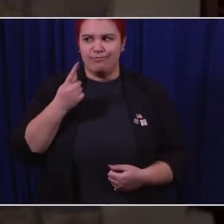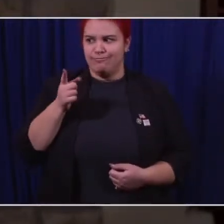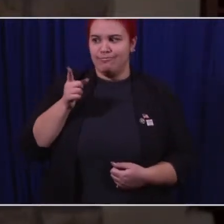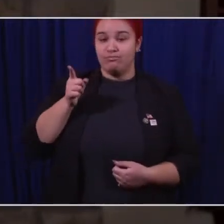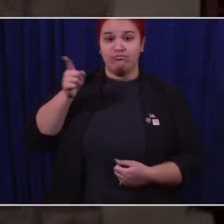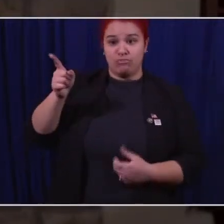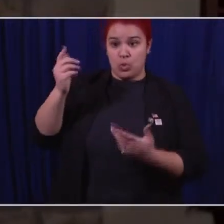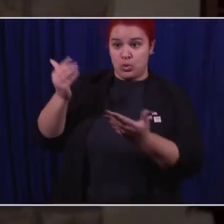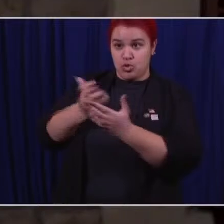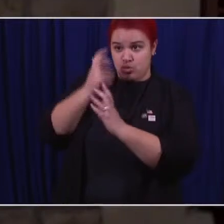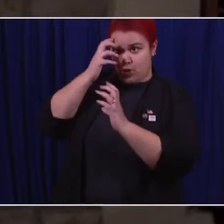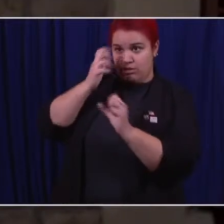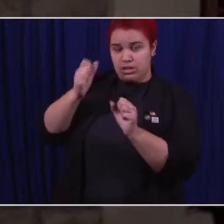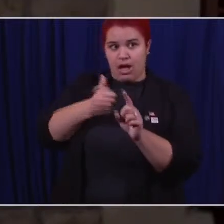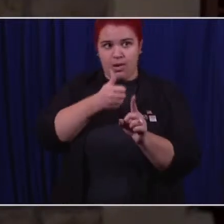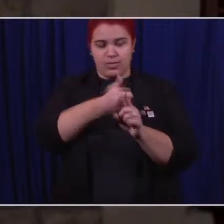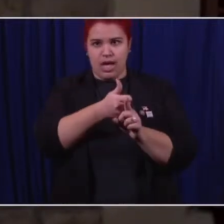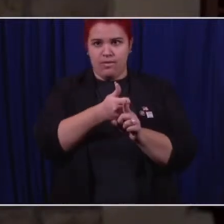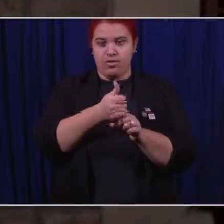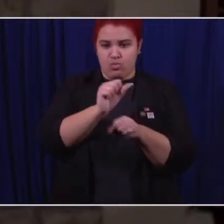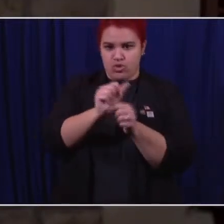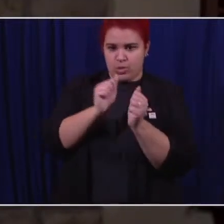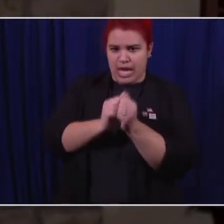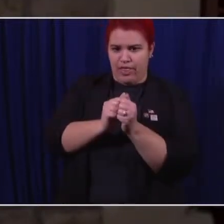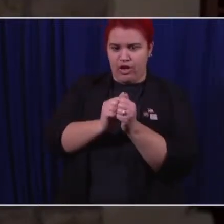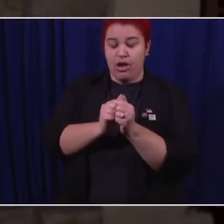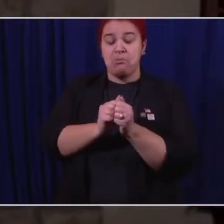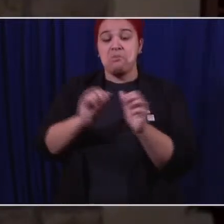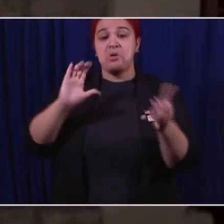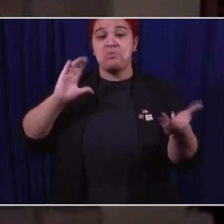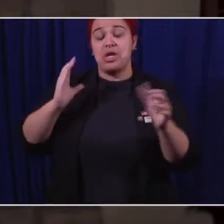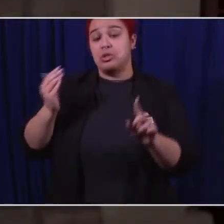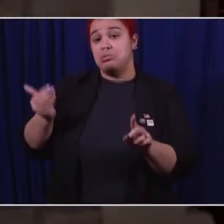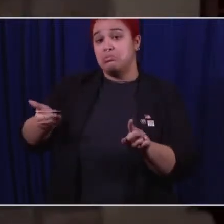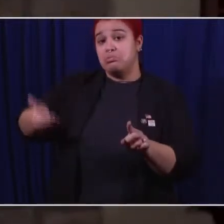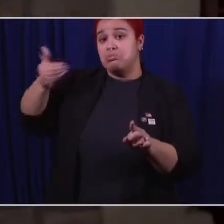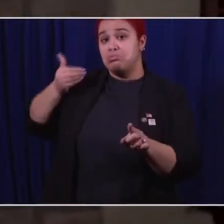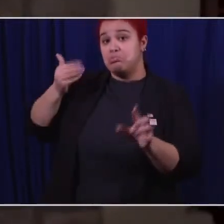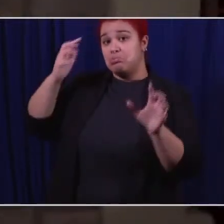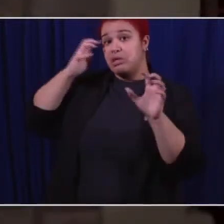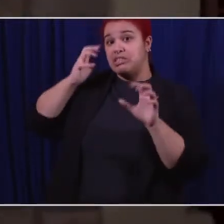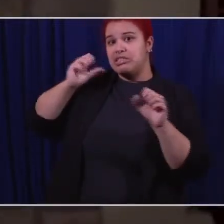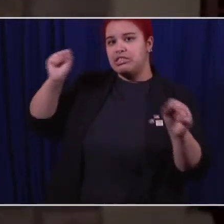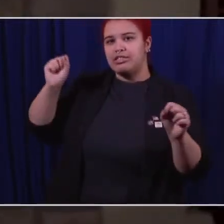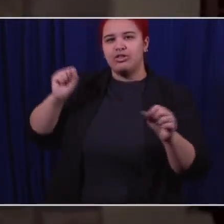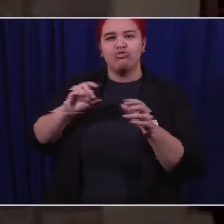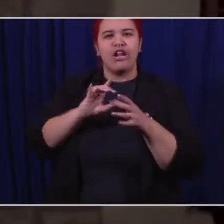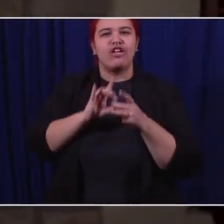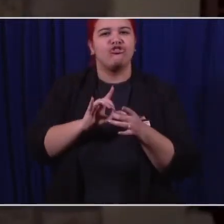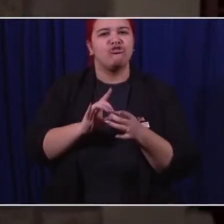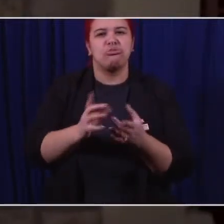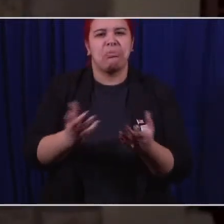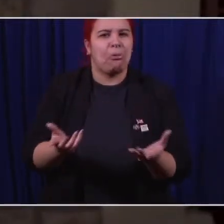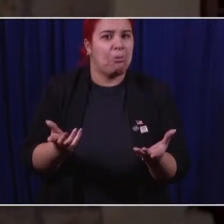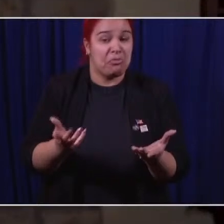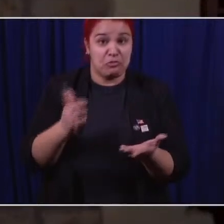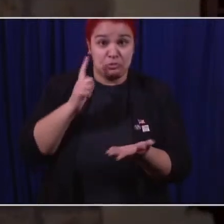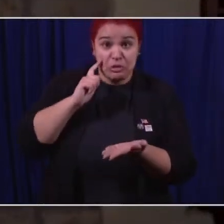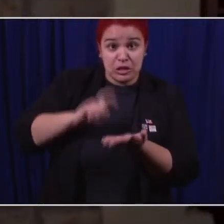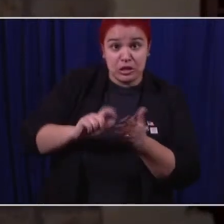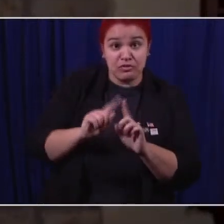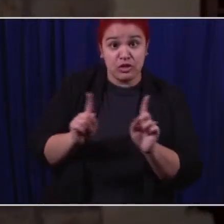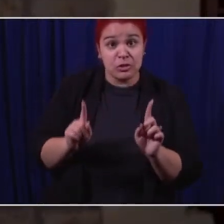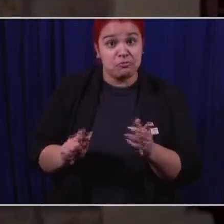two administrations when it comes to this pandemic. Well, we had a good relationship with the Trump administration. I